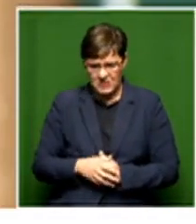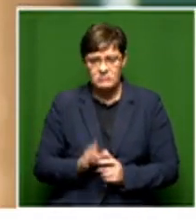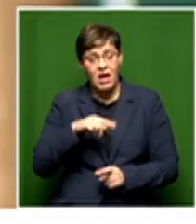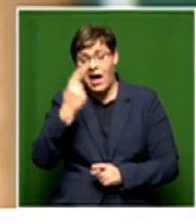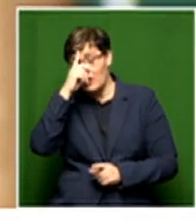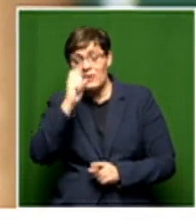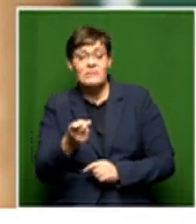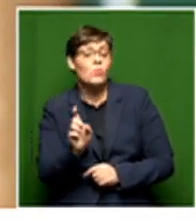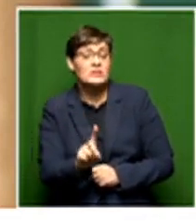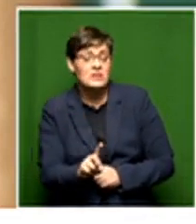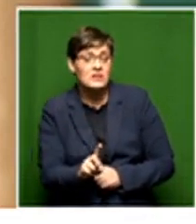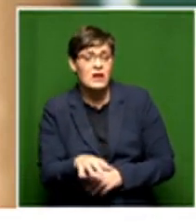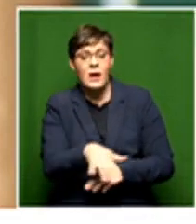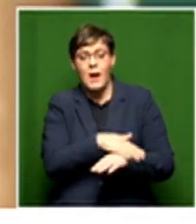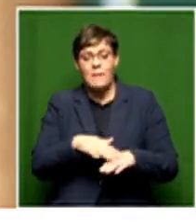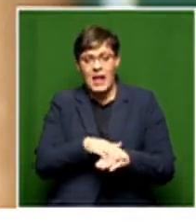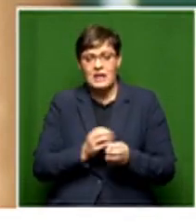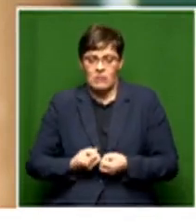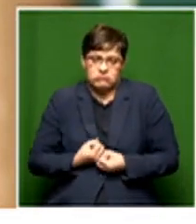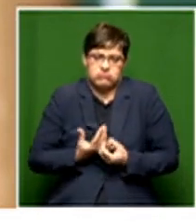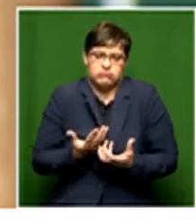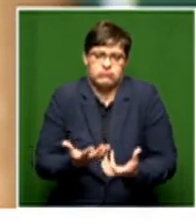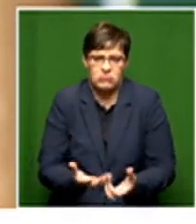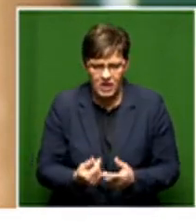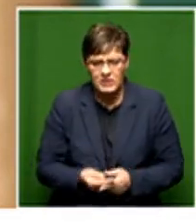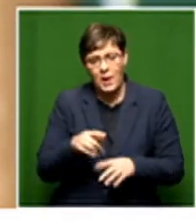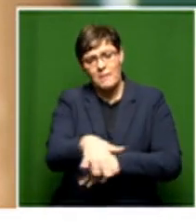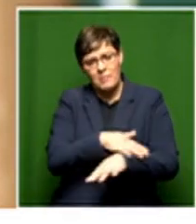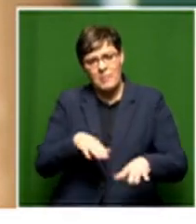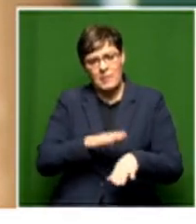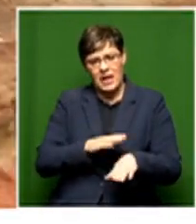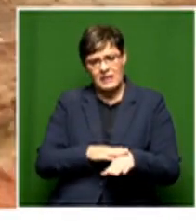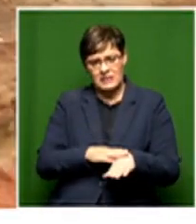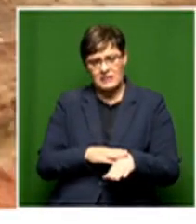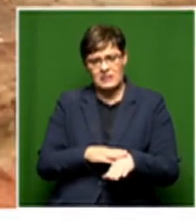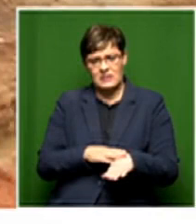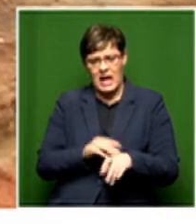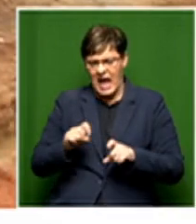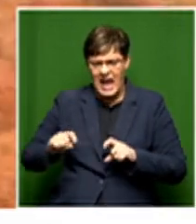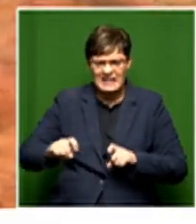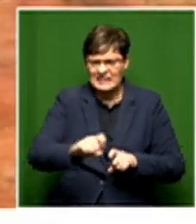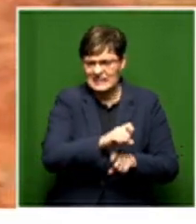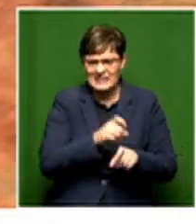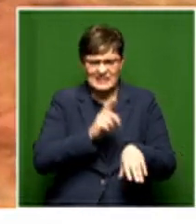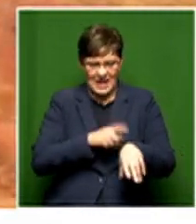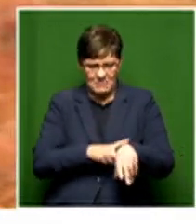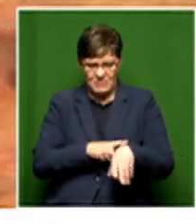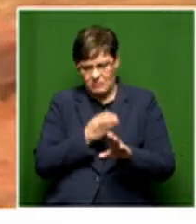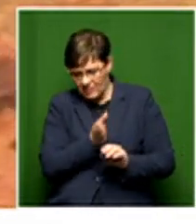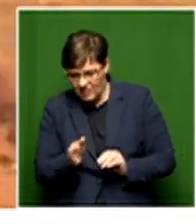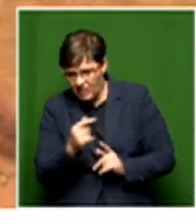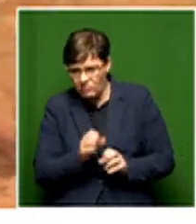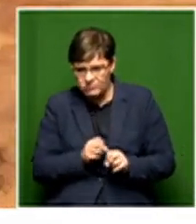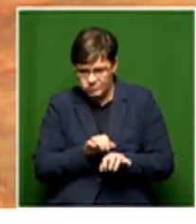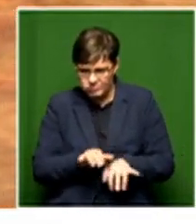do believe that it means place of pouring out, believing it was the time of Iron Age, when smelting iron in a liquid form is to be